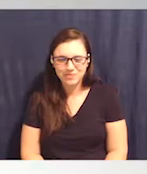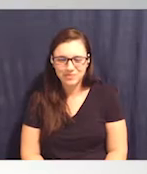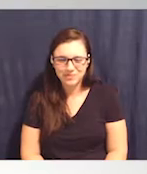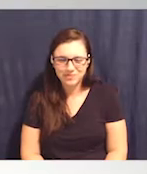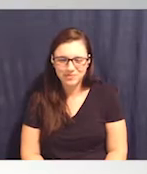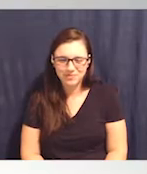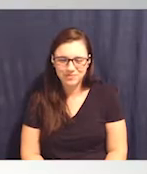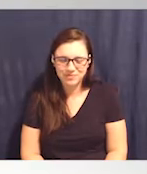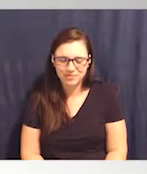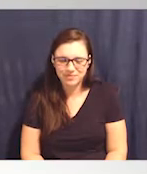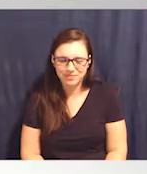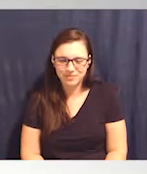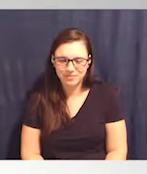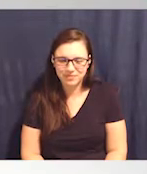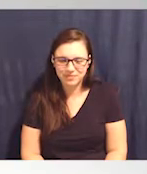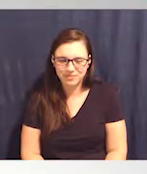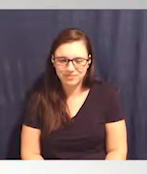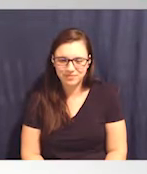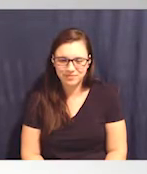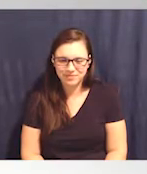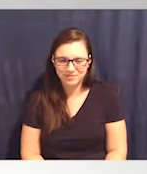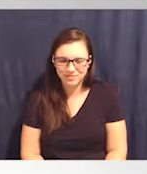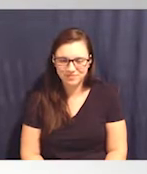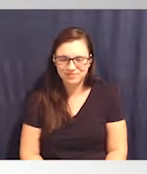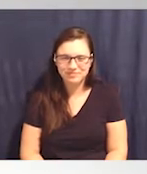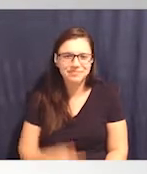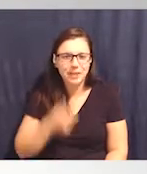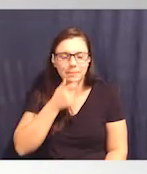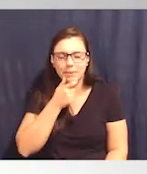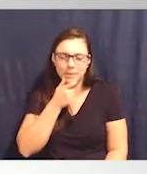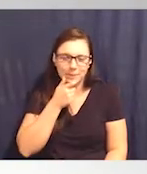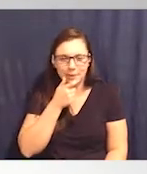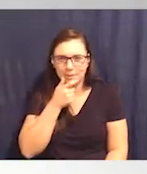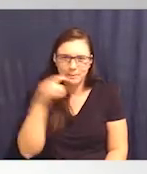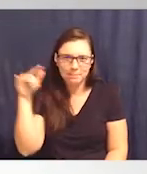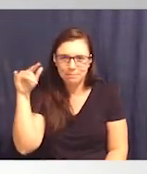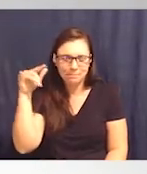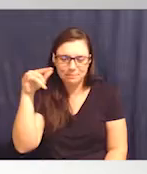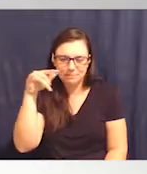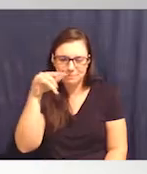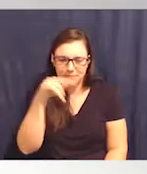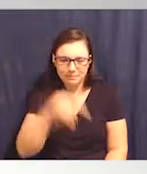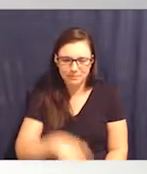The captain has turned on the seatbelt sign. Please take your seats.